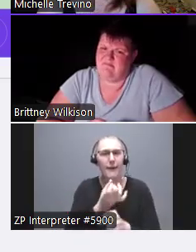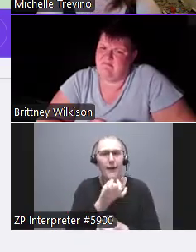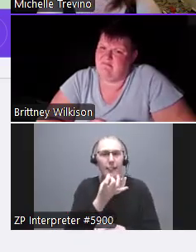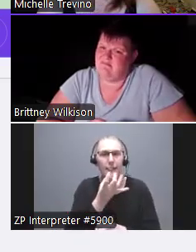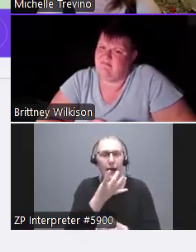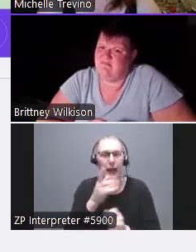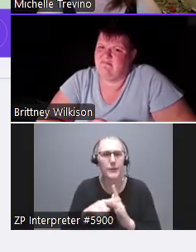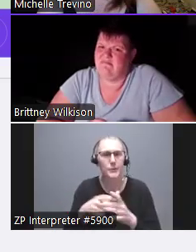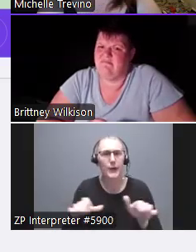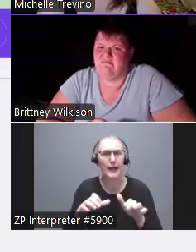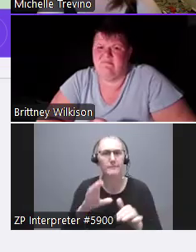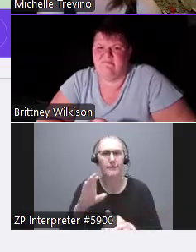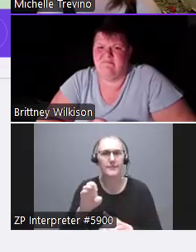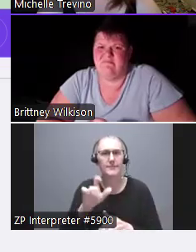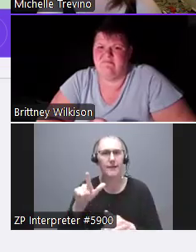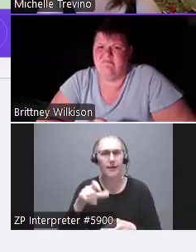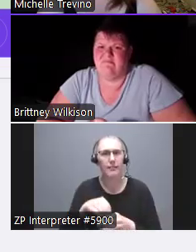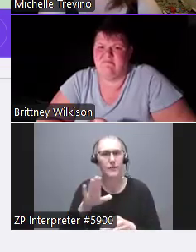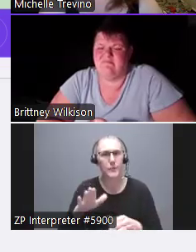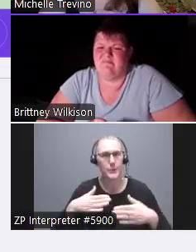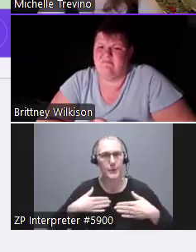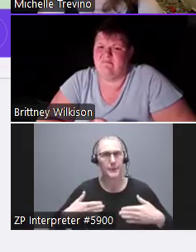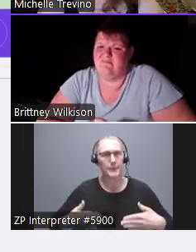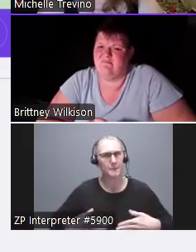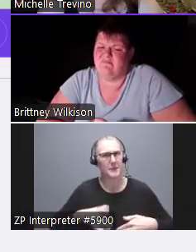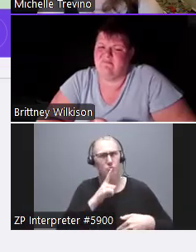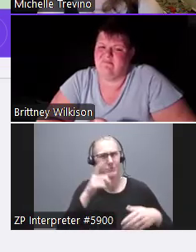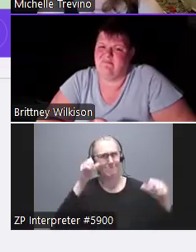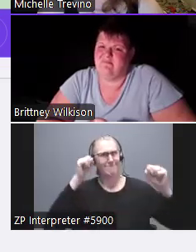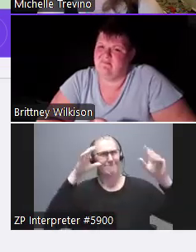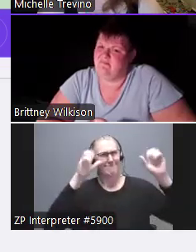body. And that is really incredible.